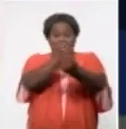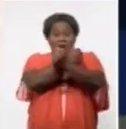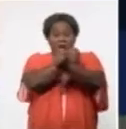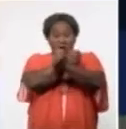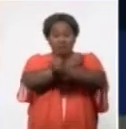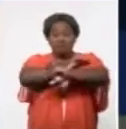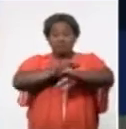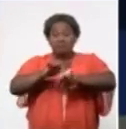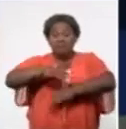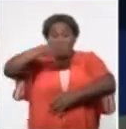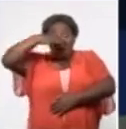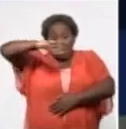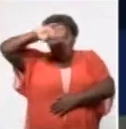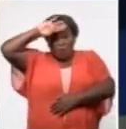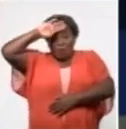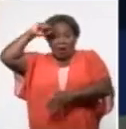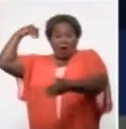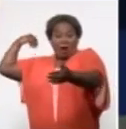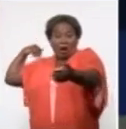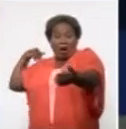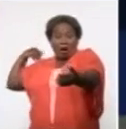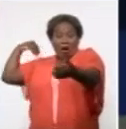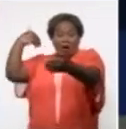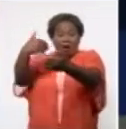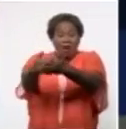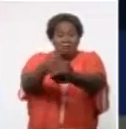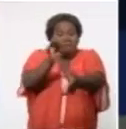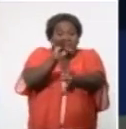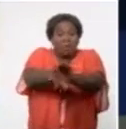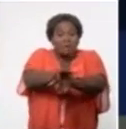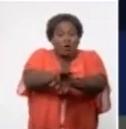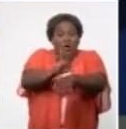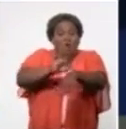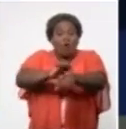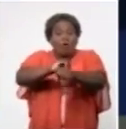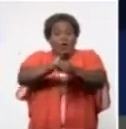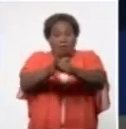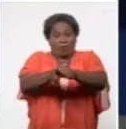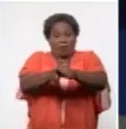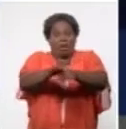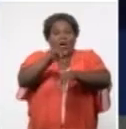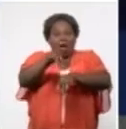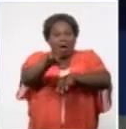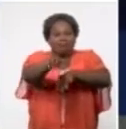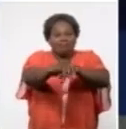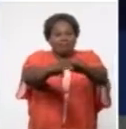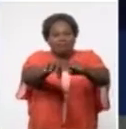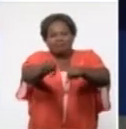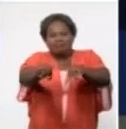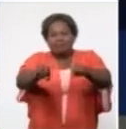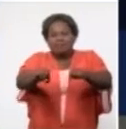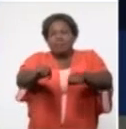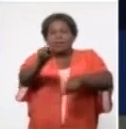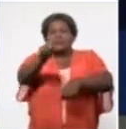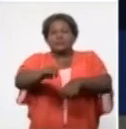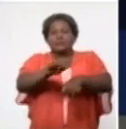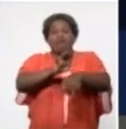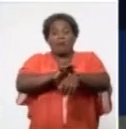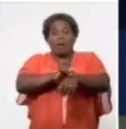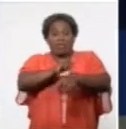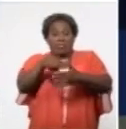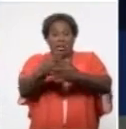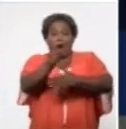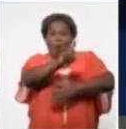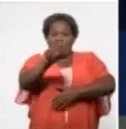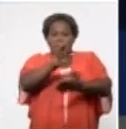88.3%. We maintain the figure of 168 people whose sources of infection is abroad, and we keep on